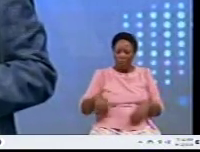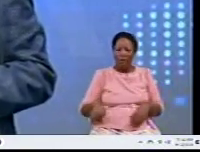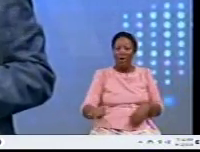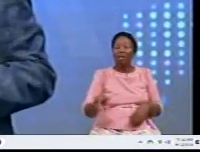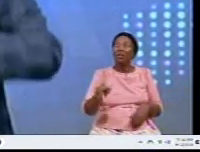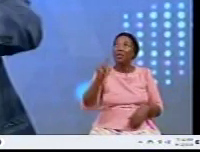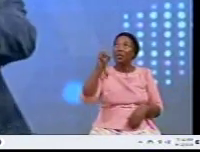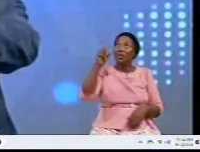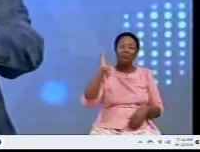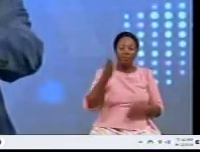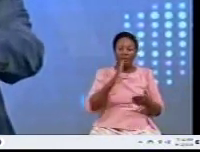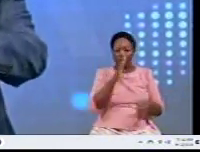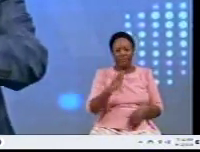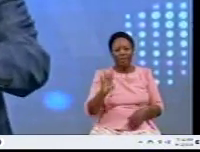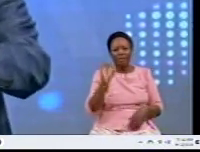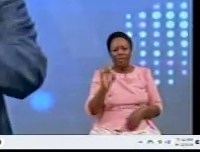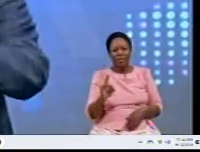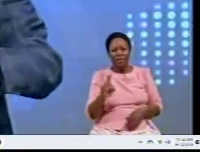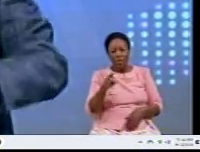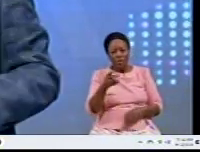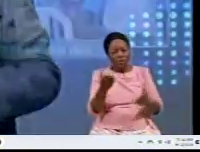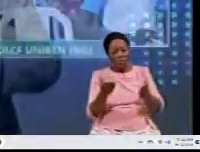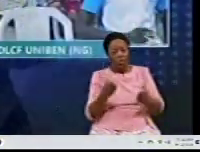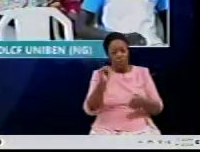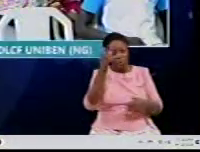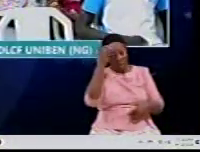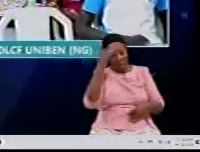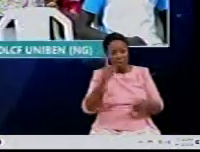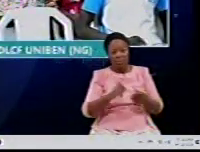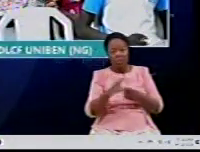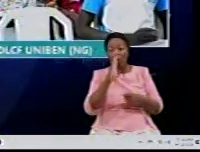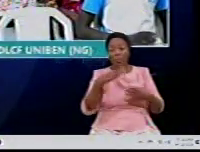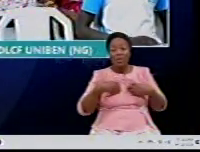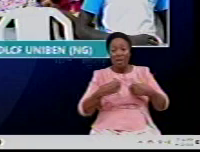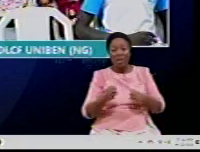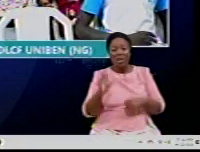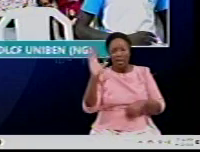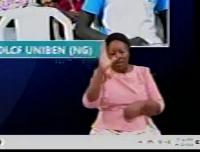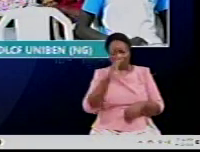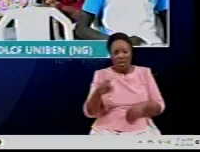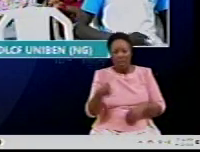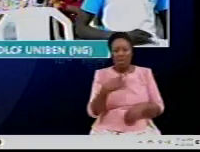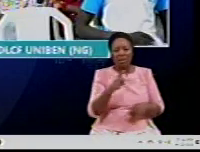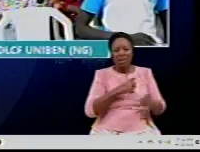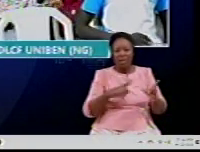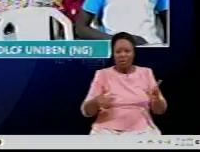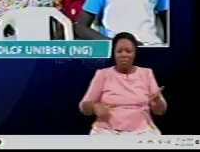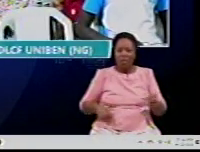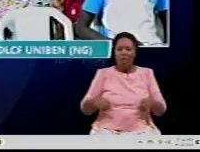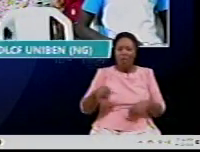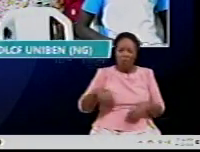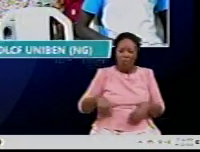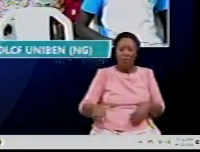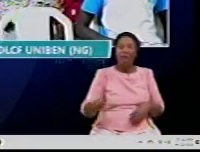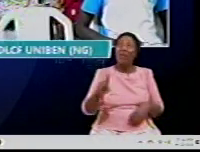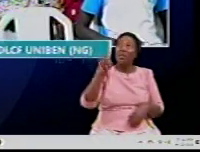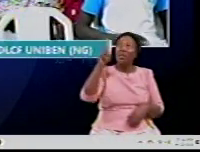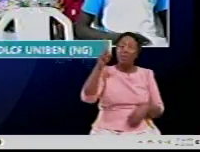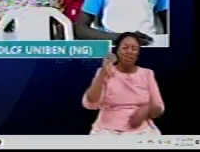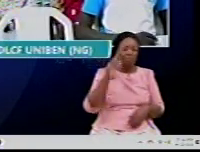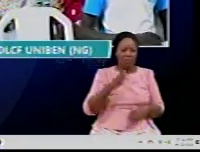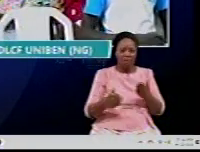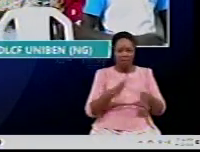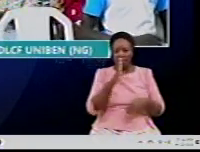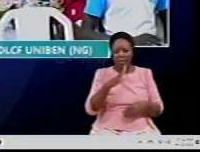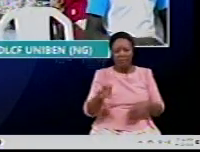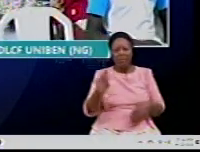found. You want your sickness to be healed? Seek ye the Lord while he may be found. You want